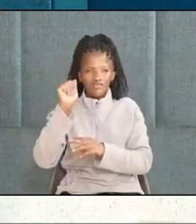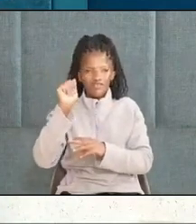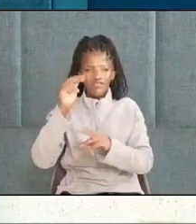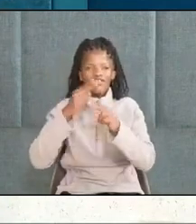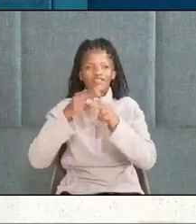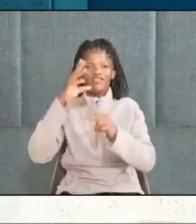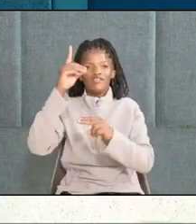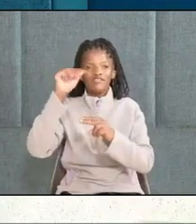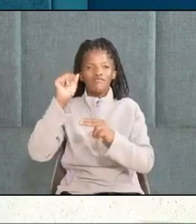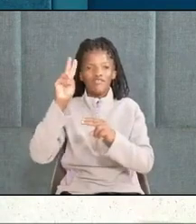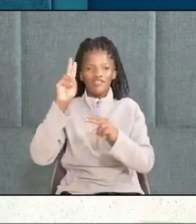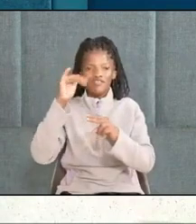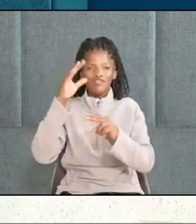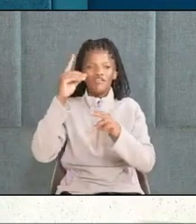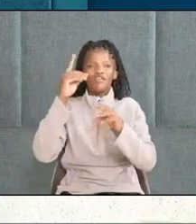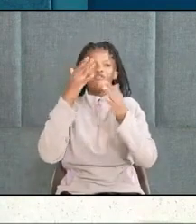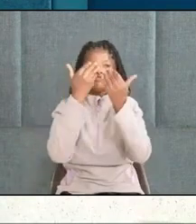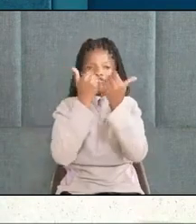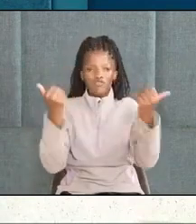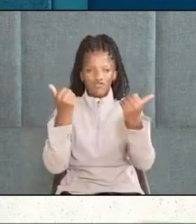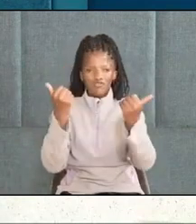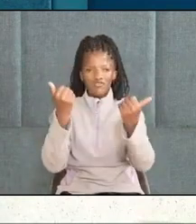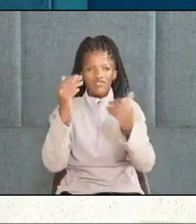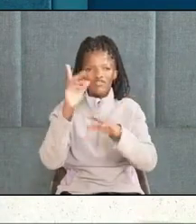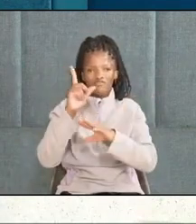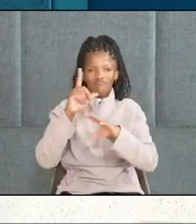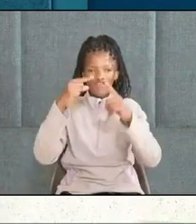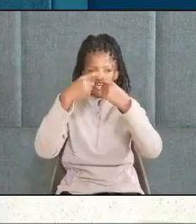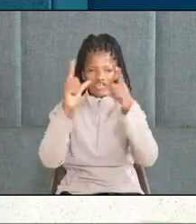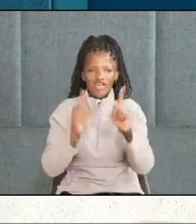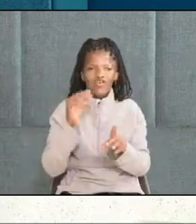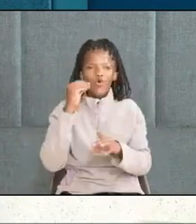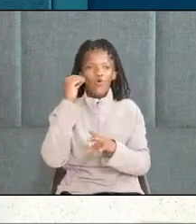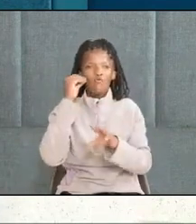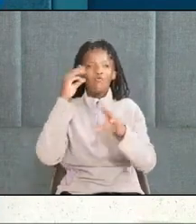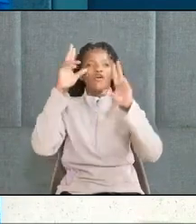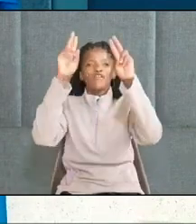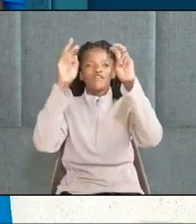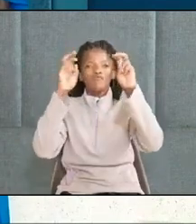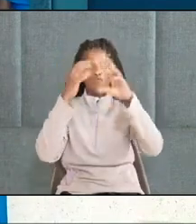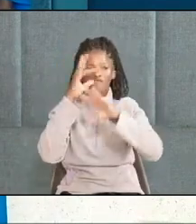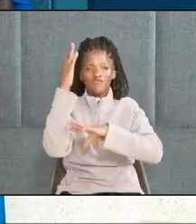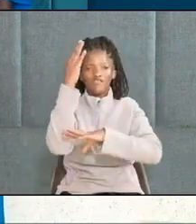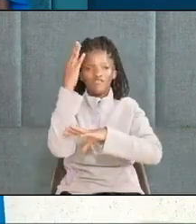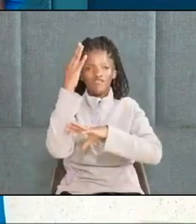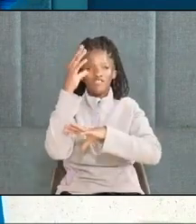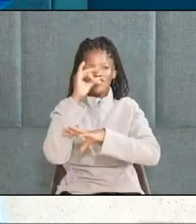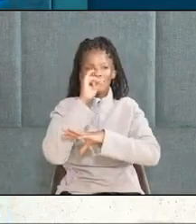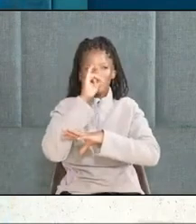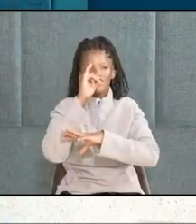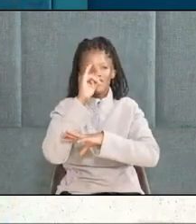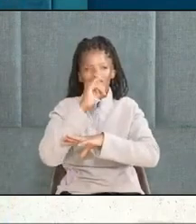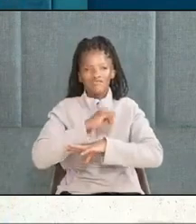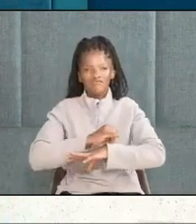name is Jeff, and we are from Children's Garden Home. The title for today's sermon